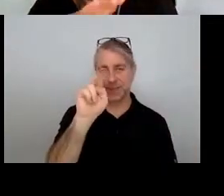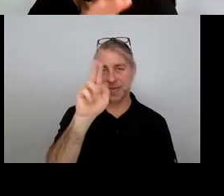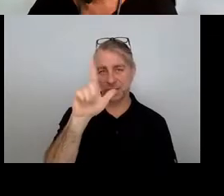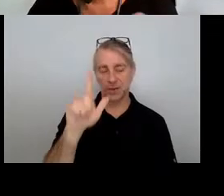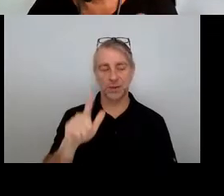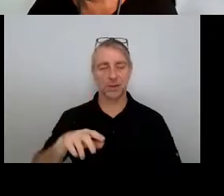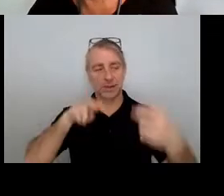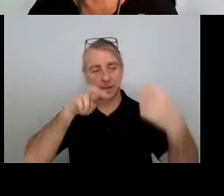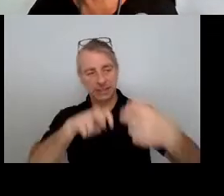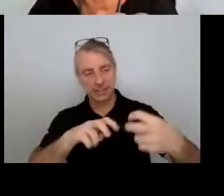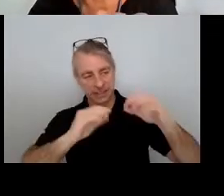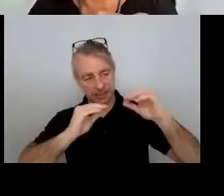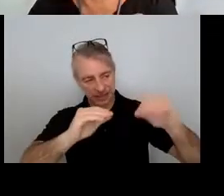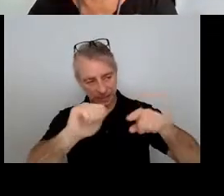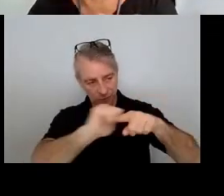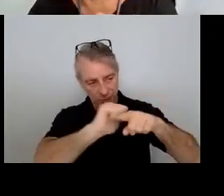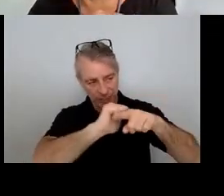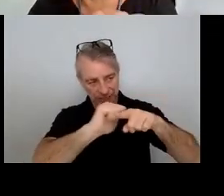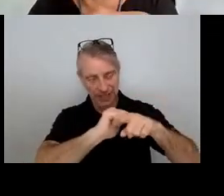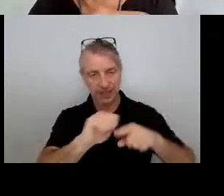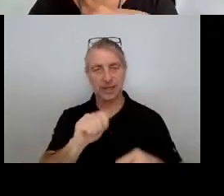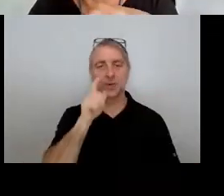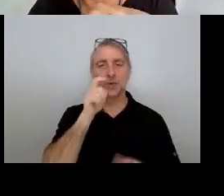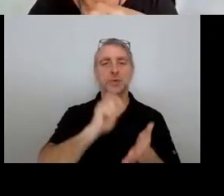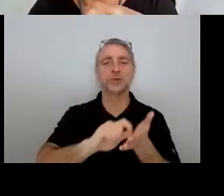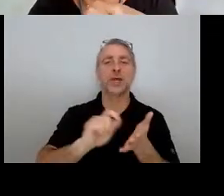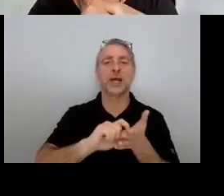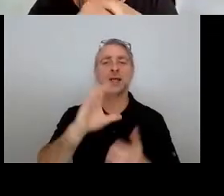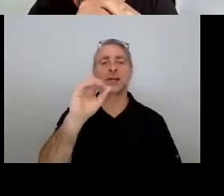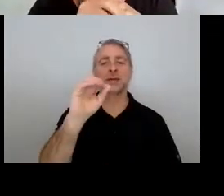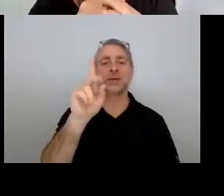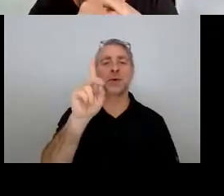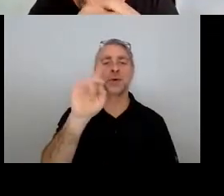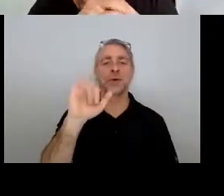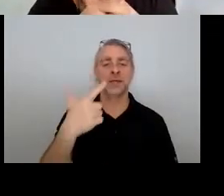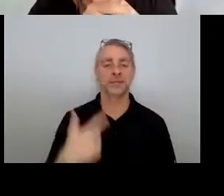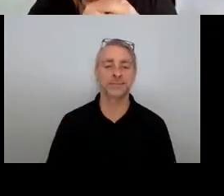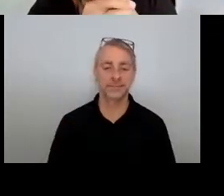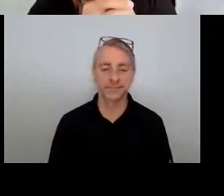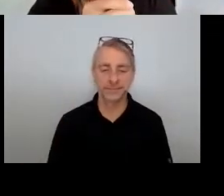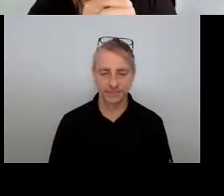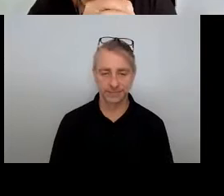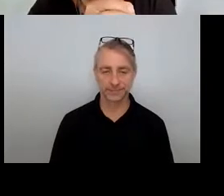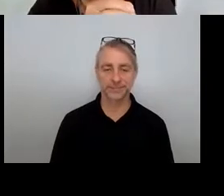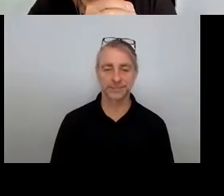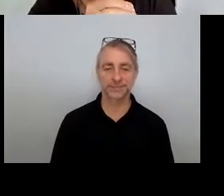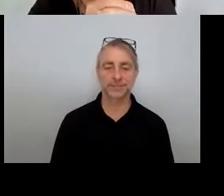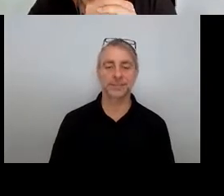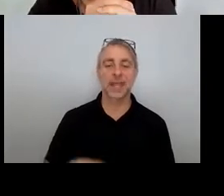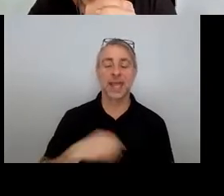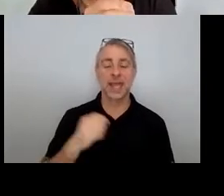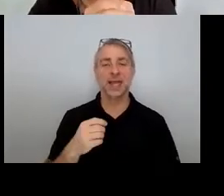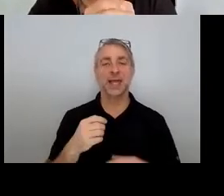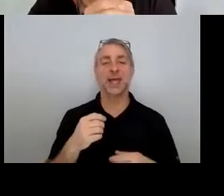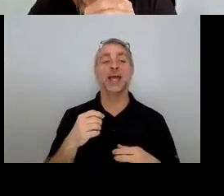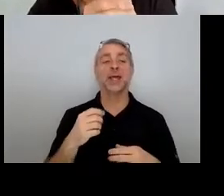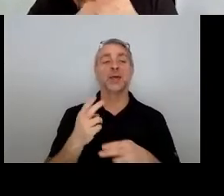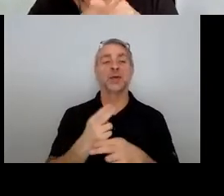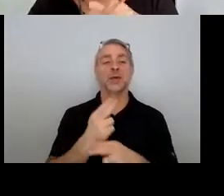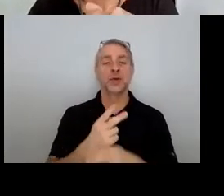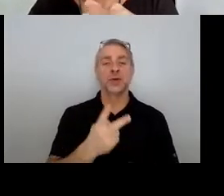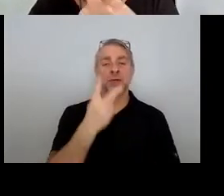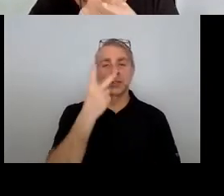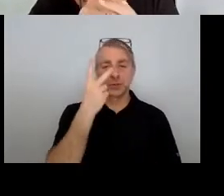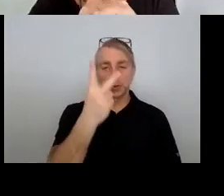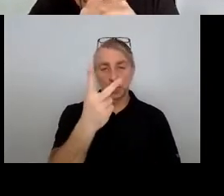all this is again a resource intensive part of a systematic review, use 2 independent coders on each study.